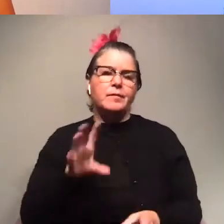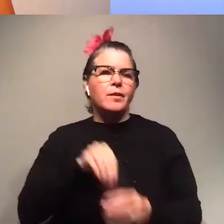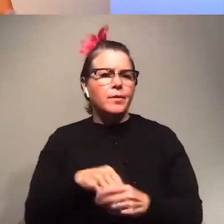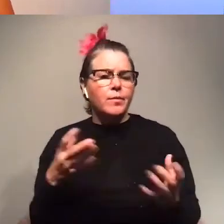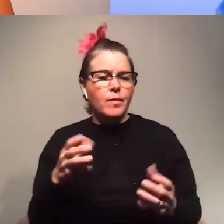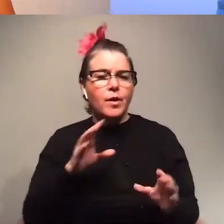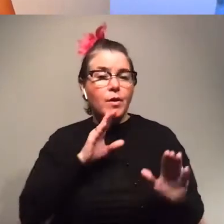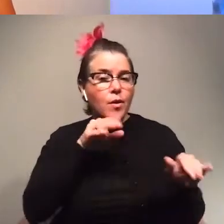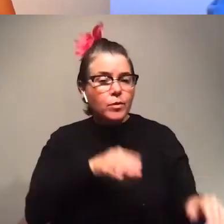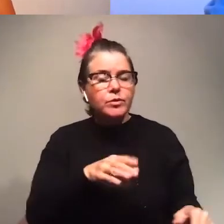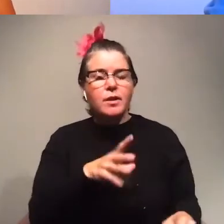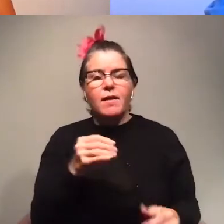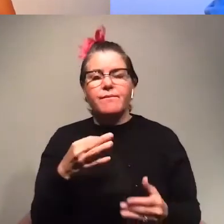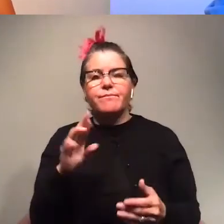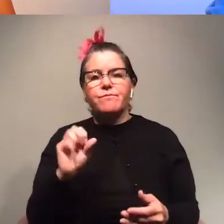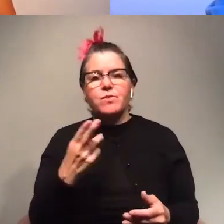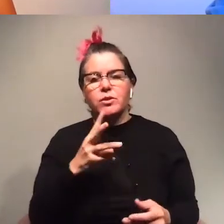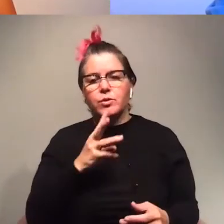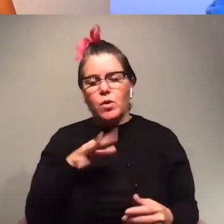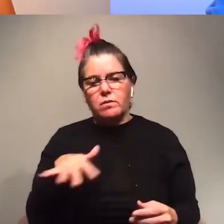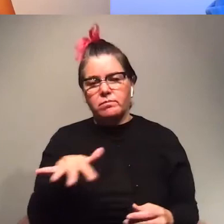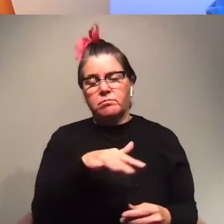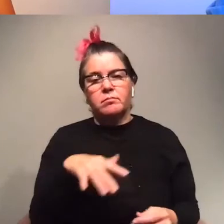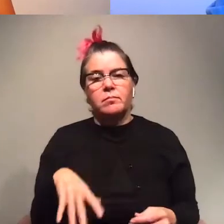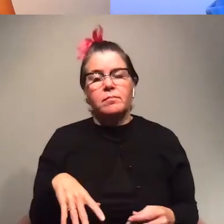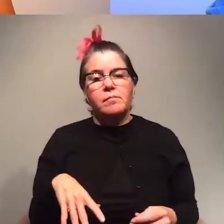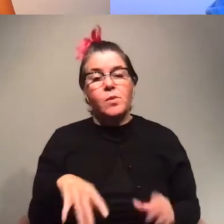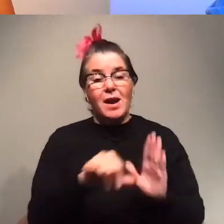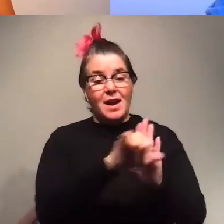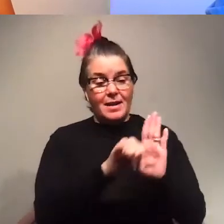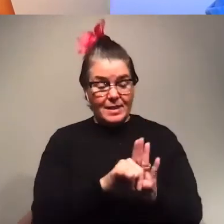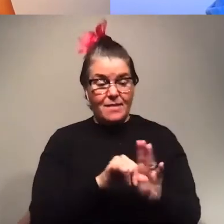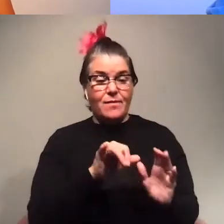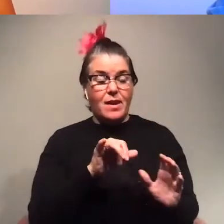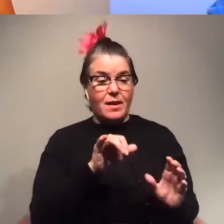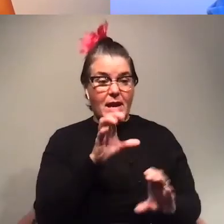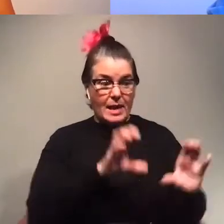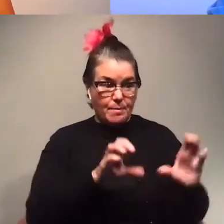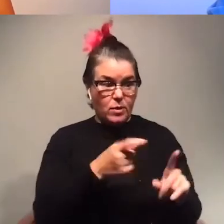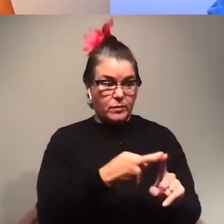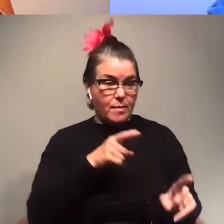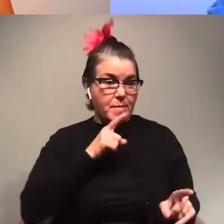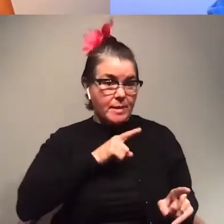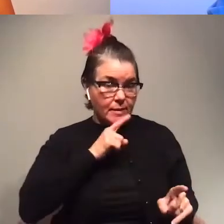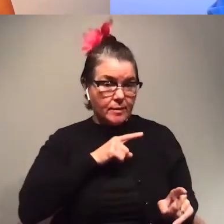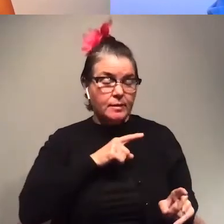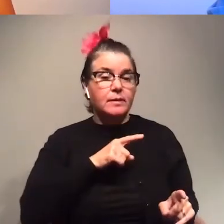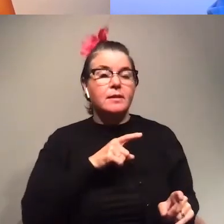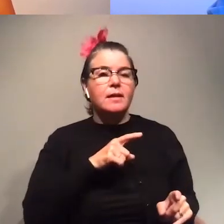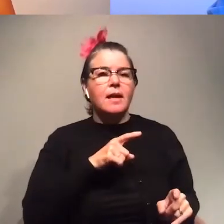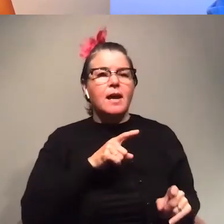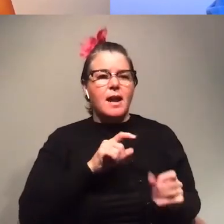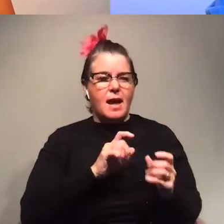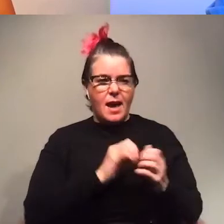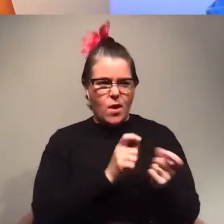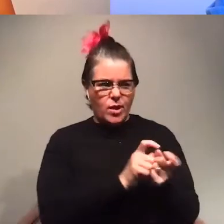our oceans and our freshwater environments. So that's just identifying compounds that came from a plastic and seeing how they